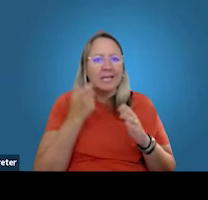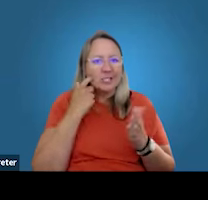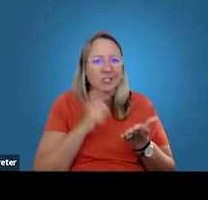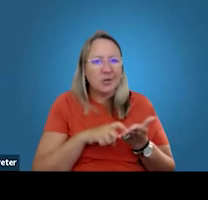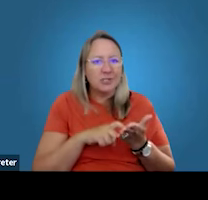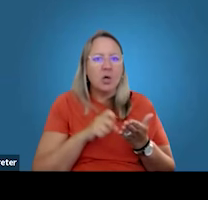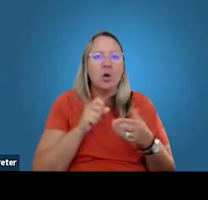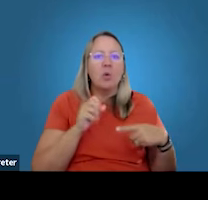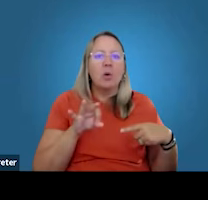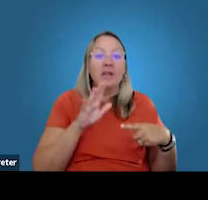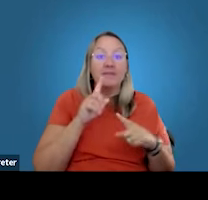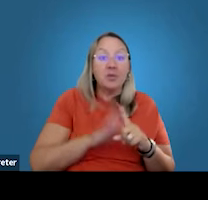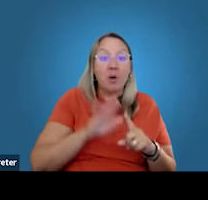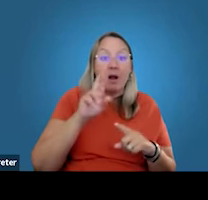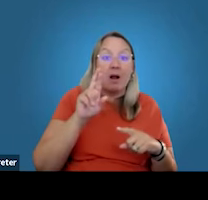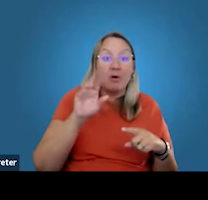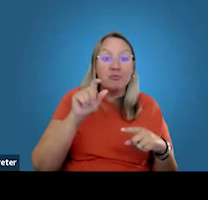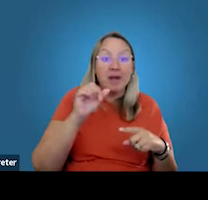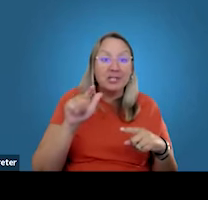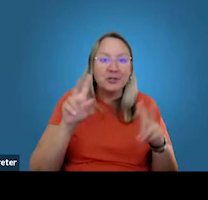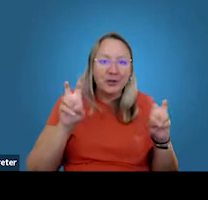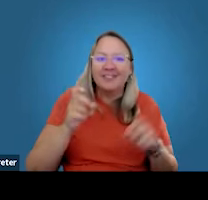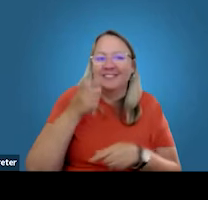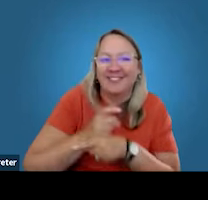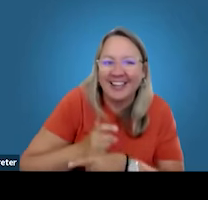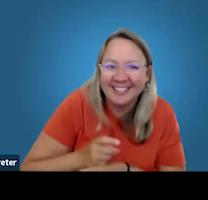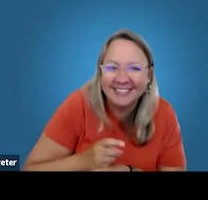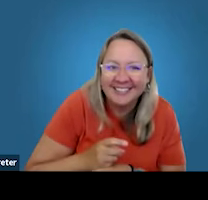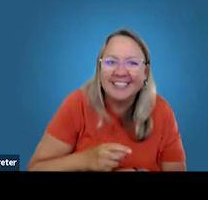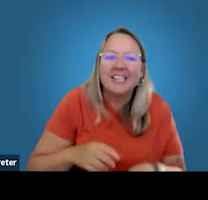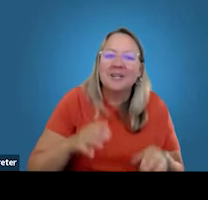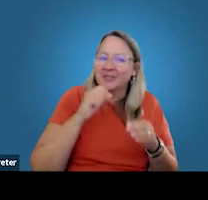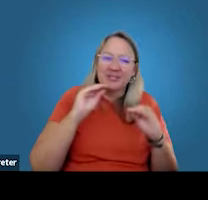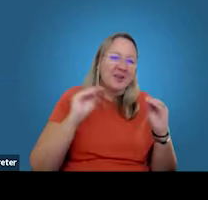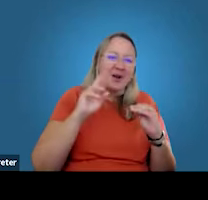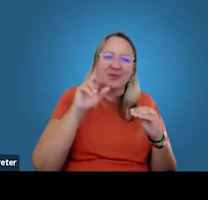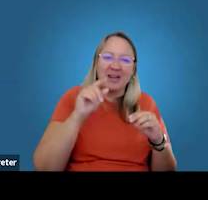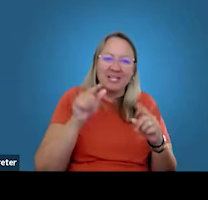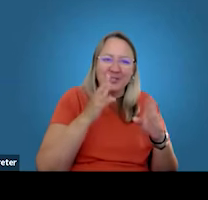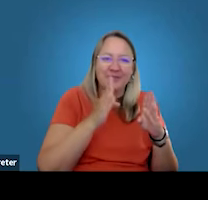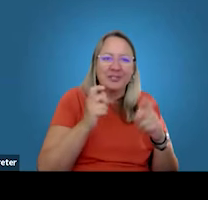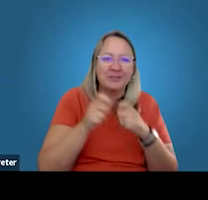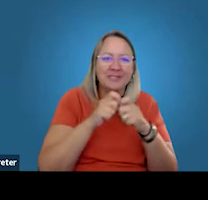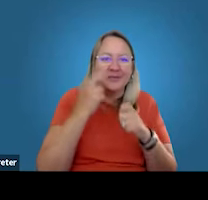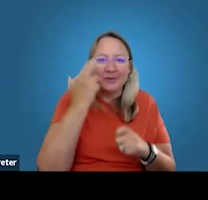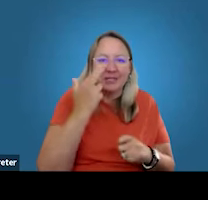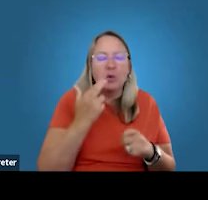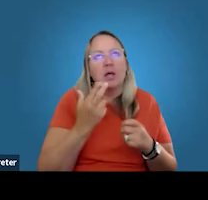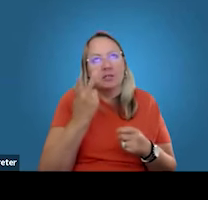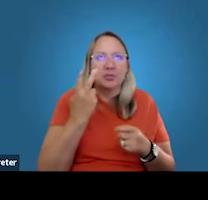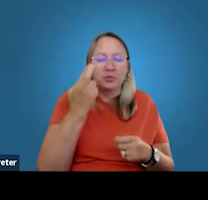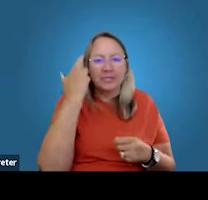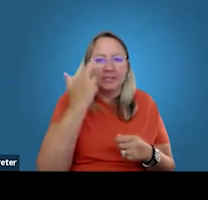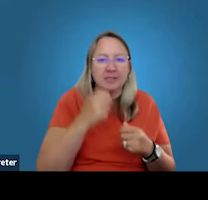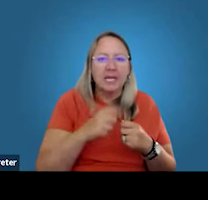chat, what if you're a Rachel? We always get this from Friends fans. So we don't have Rachel on there for one reason, two reasons.